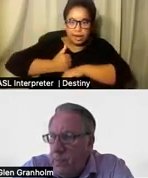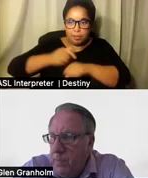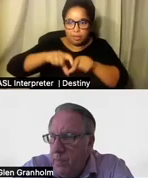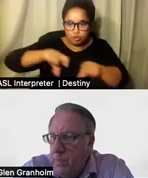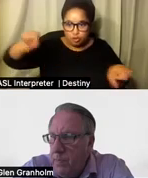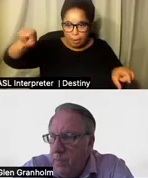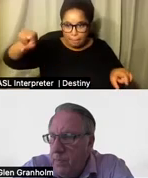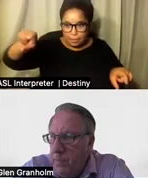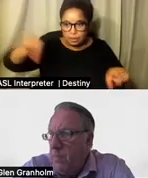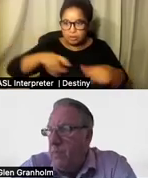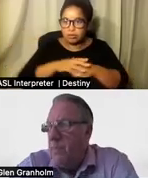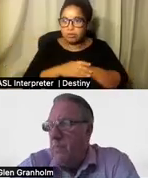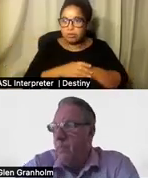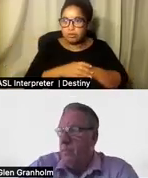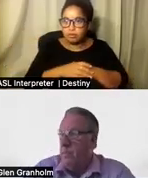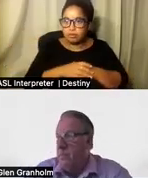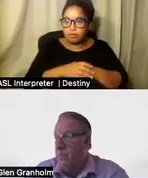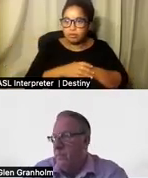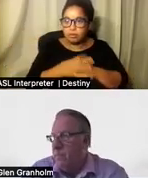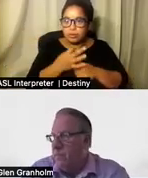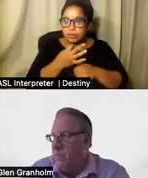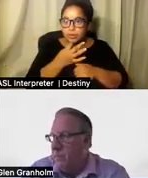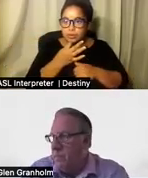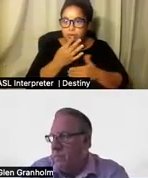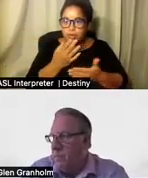So almost there.